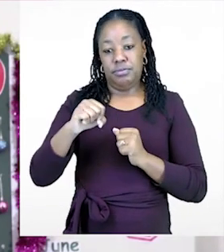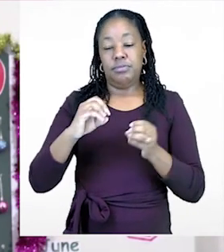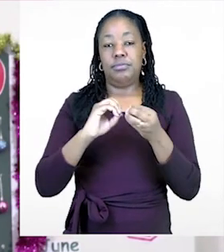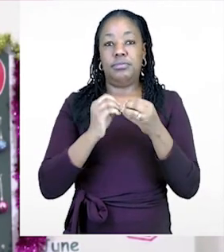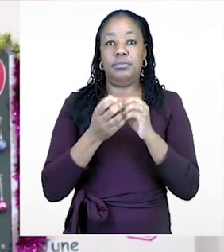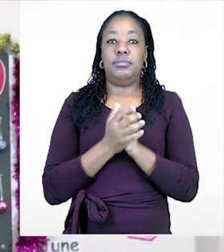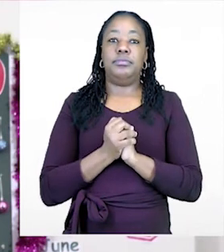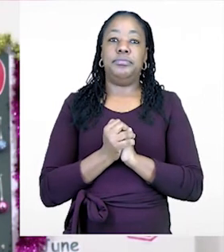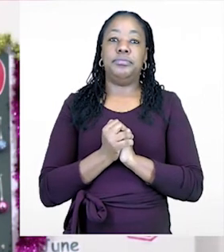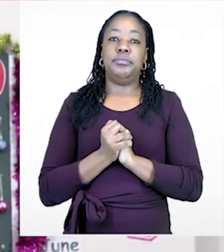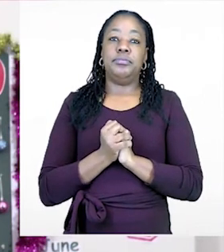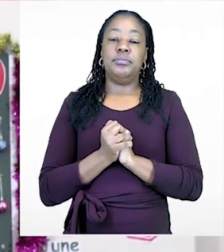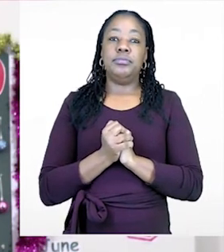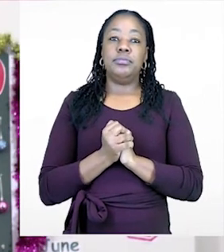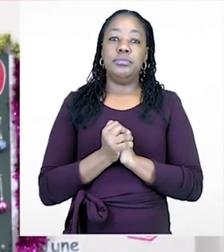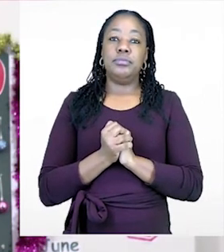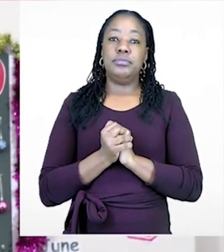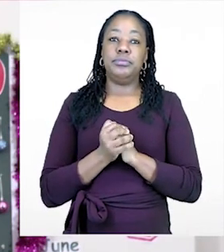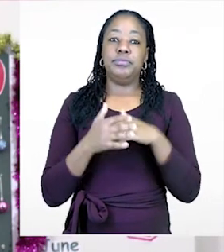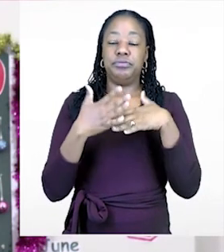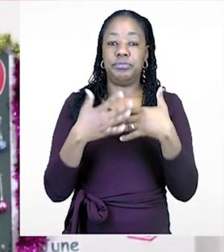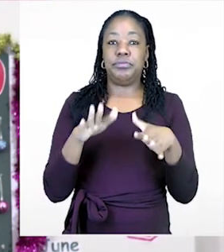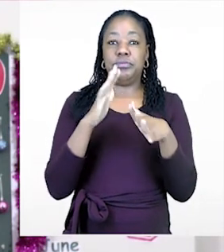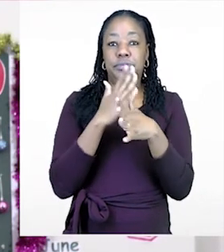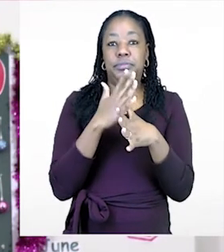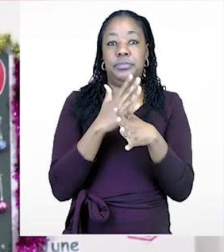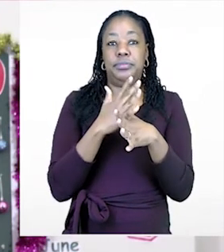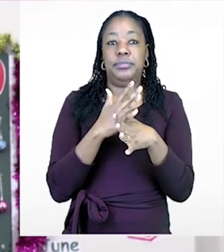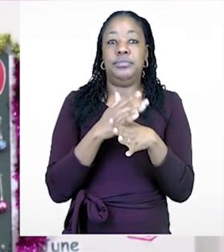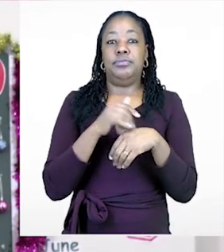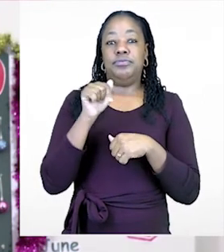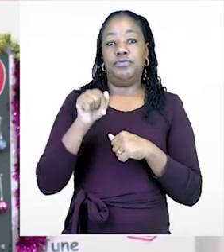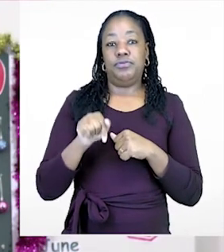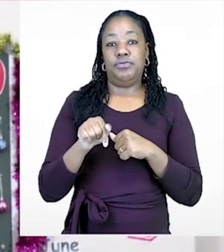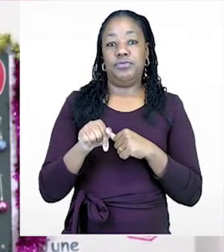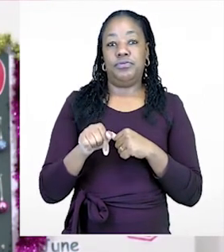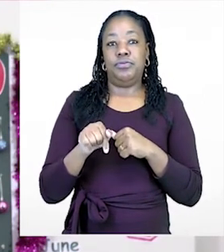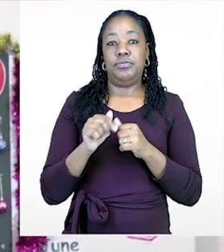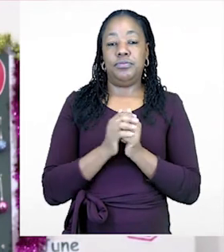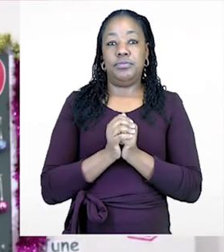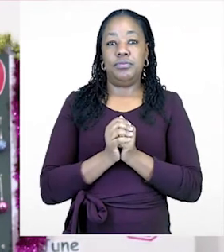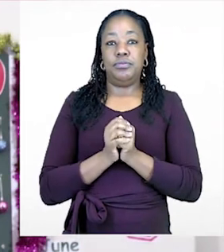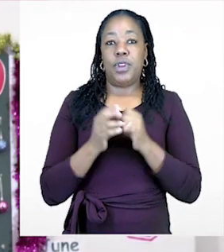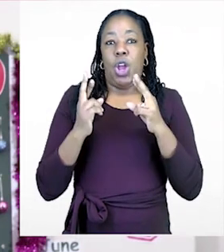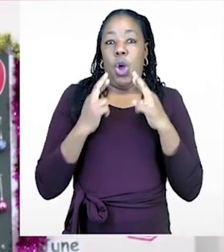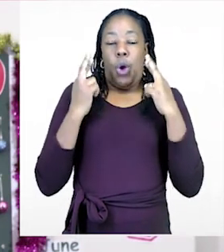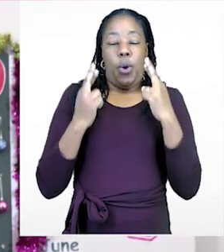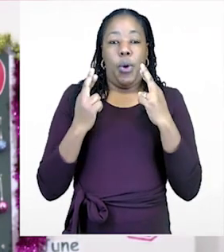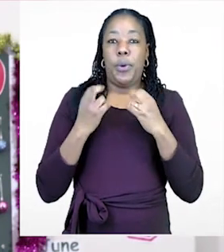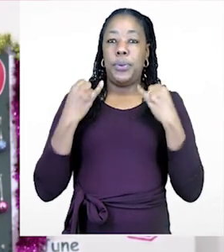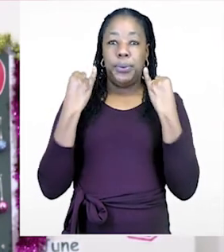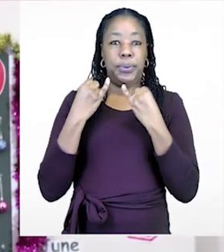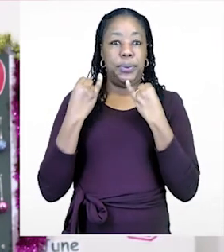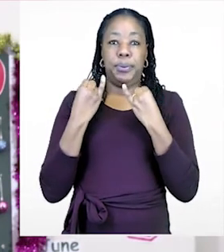want to. And this is the last exercise for today. I hope you enjoyed yourselves, and remember, when we're